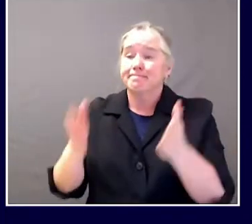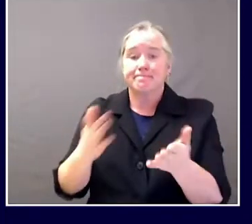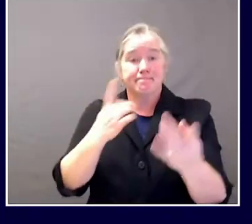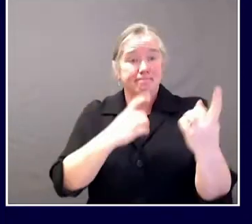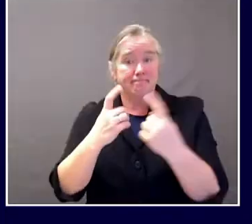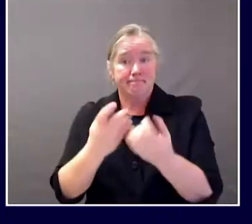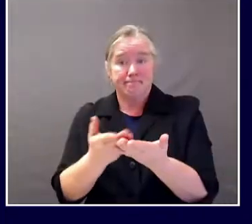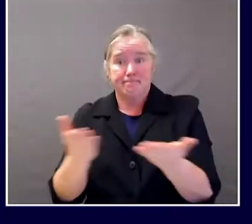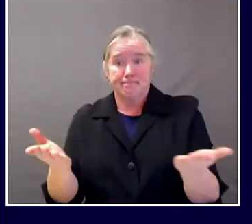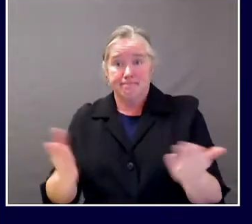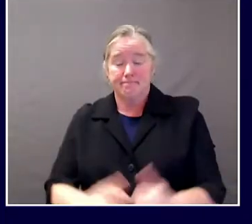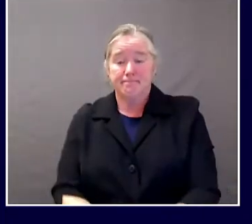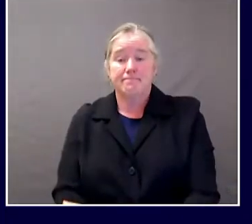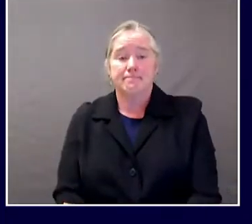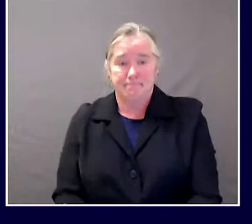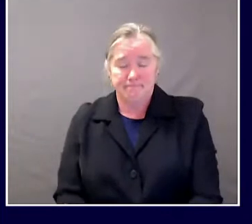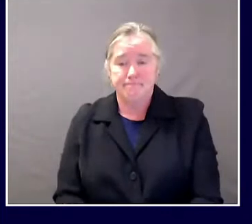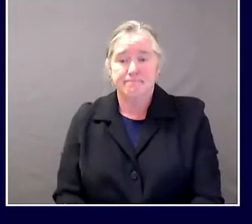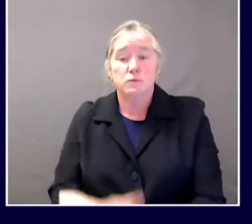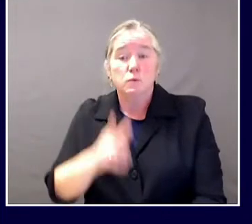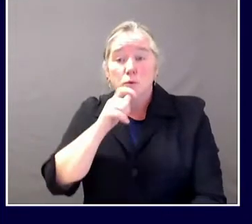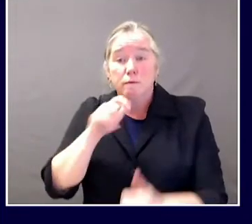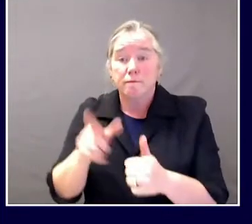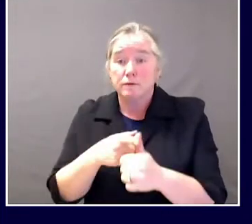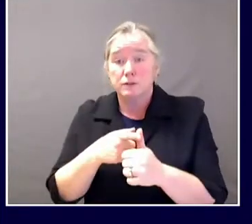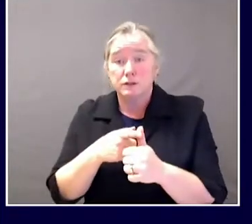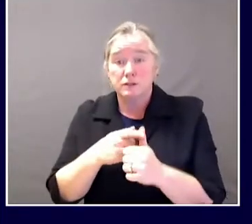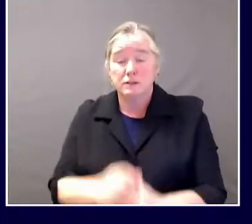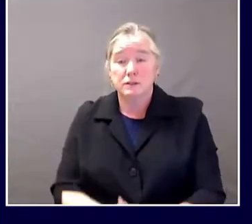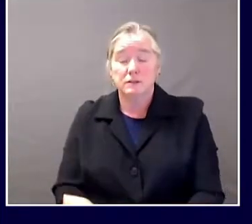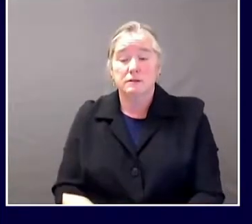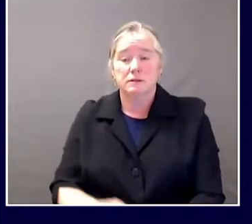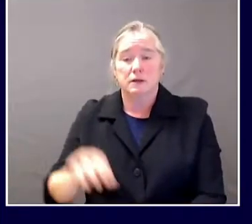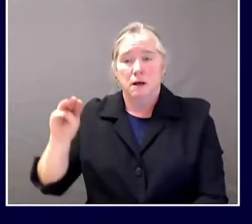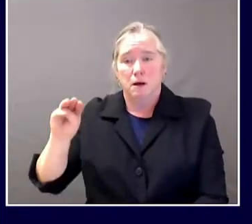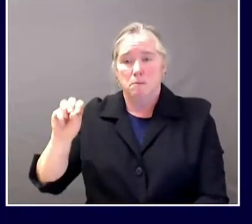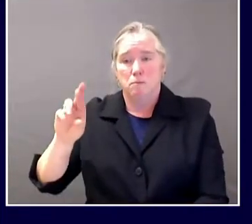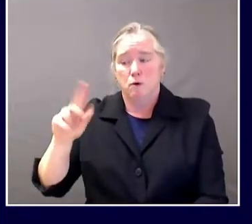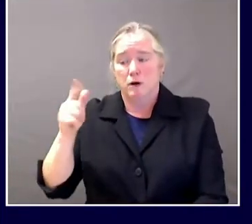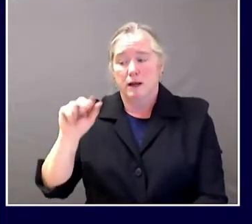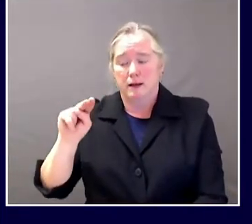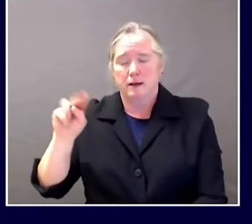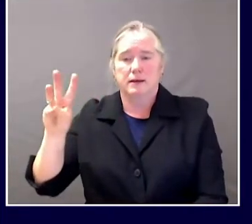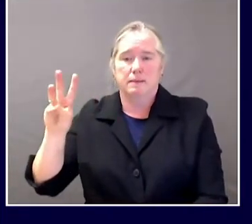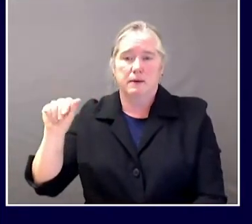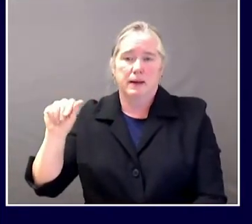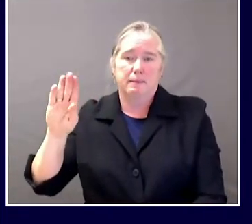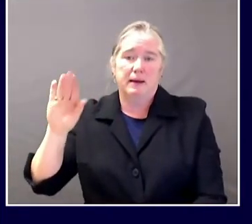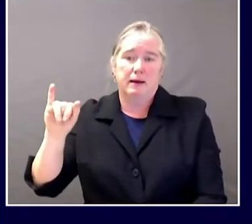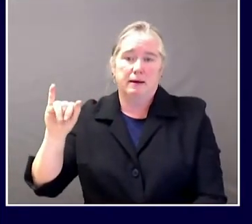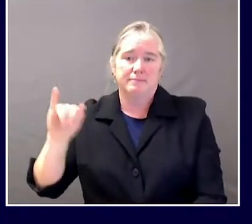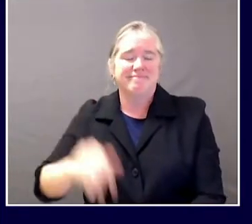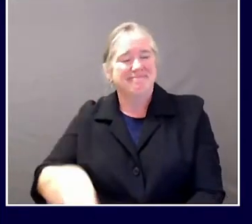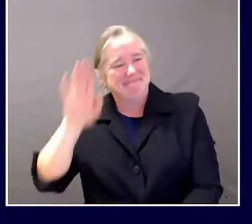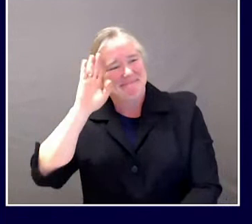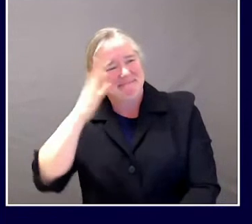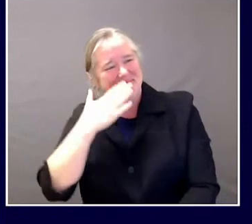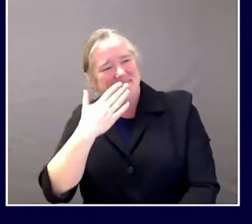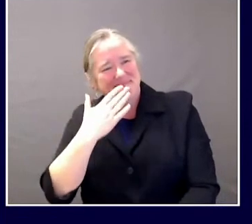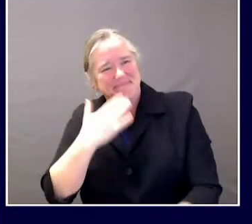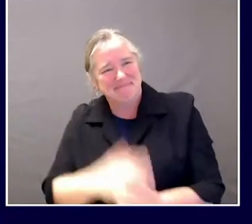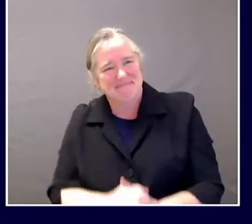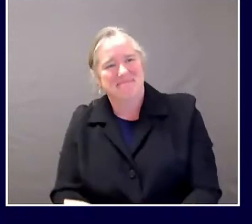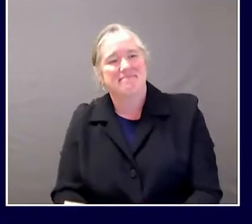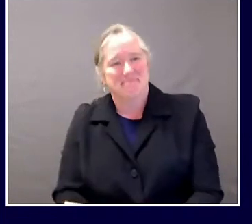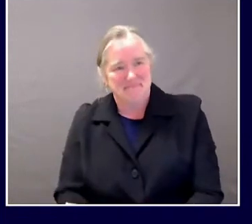some questions today. And today's first question goes to Morgan from WABI. Hi, Hi, Dr. Shah. Thank you for taking my